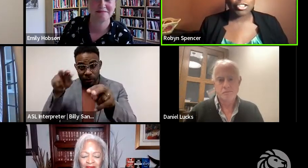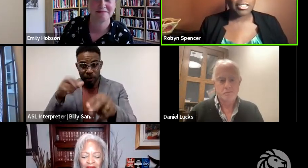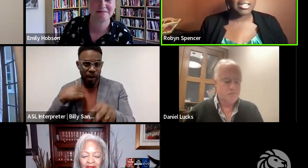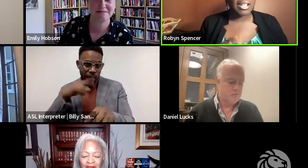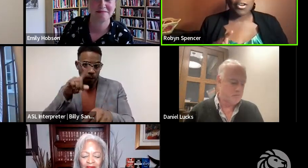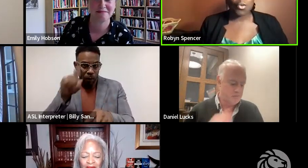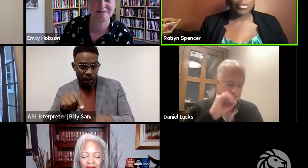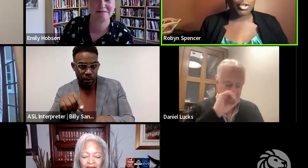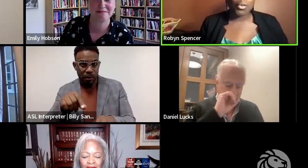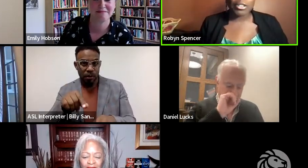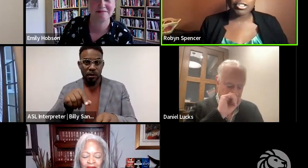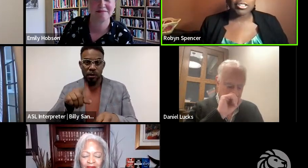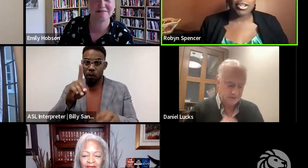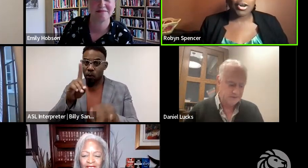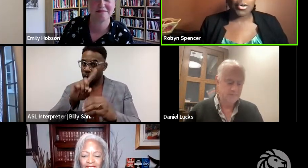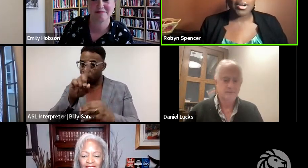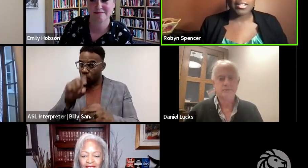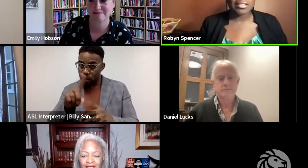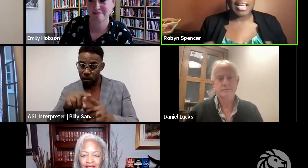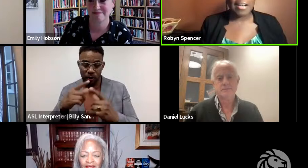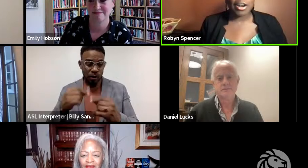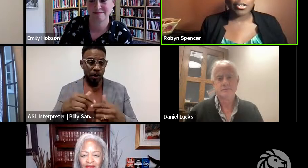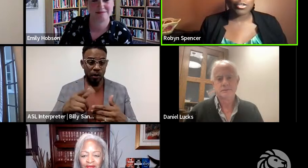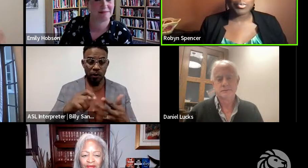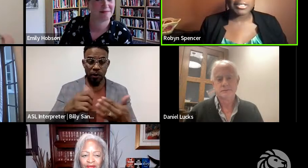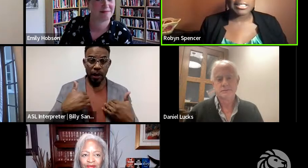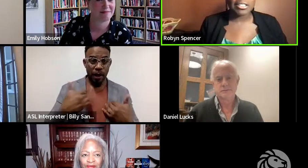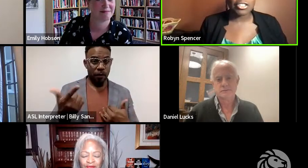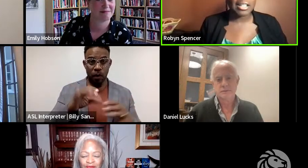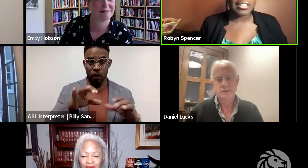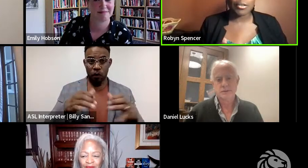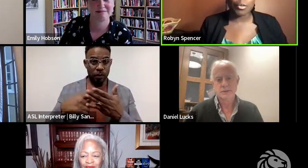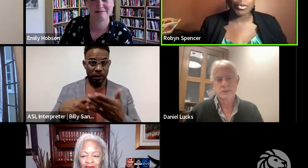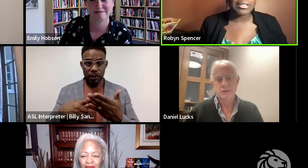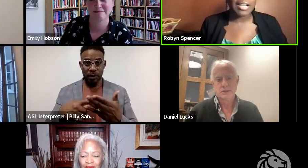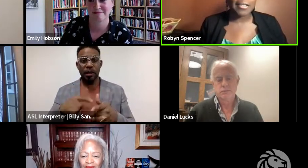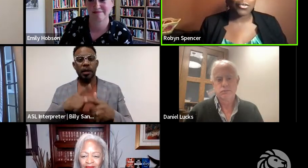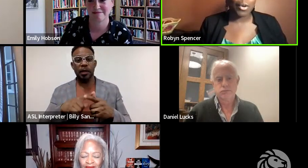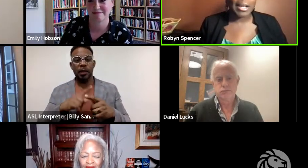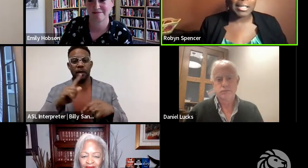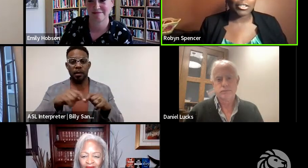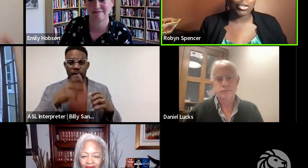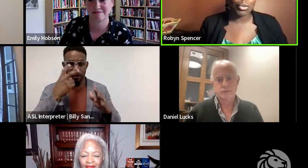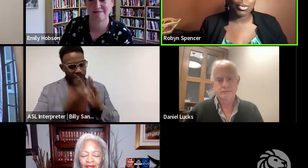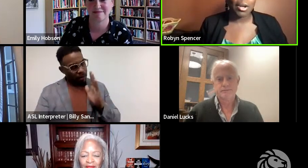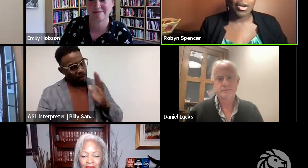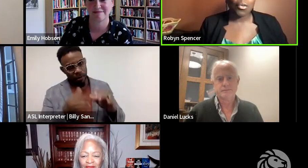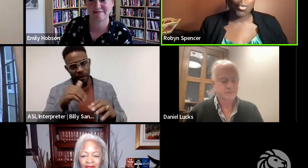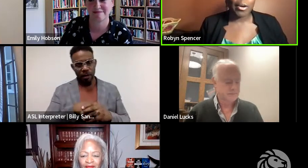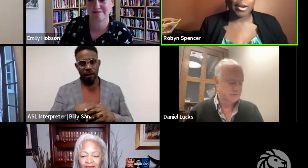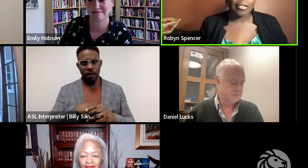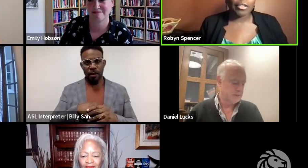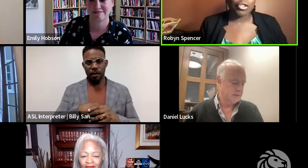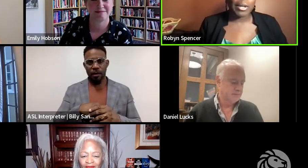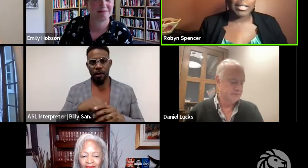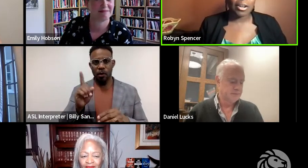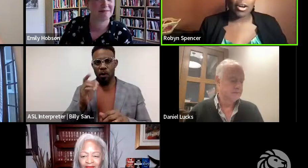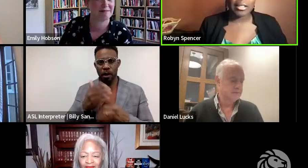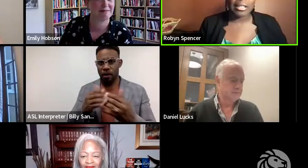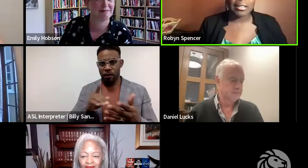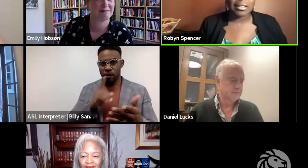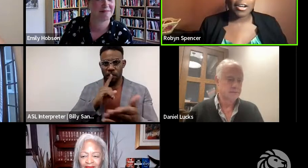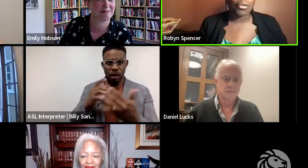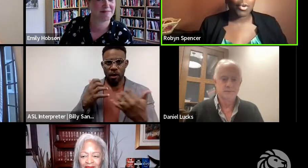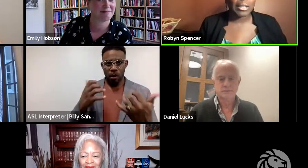have a question, one more question to go to have our group discussion, and then we will dive right into wherever you as